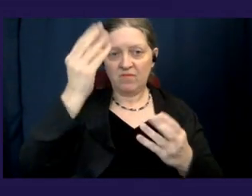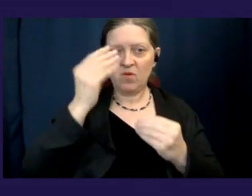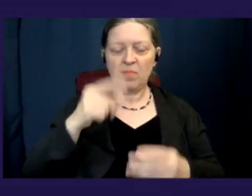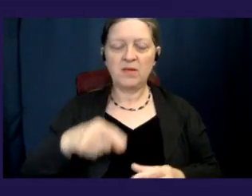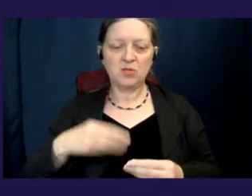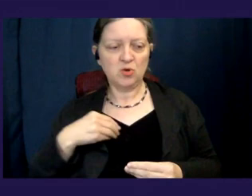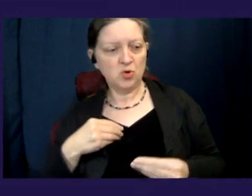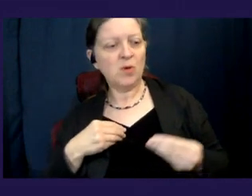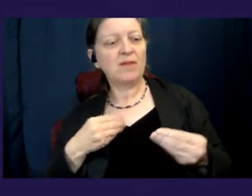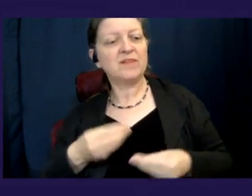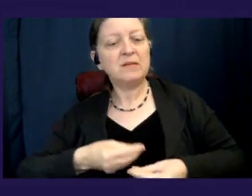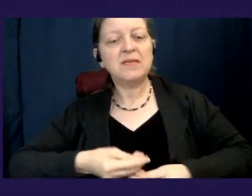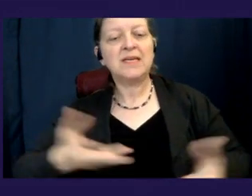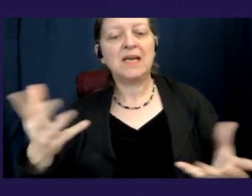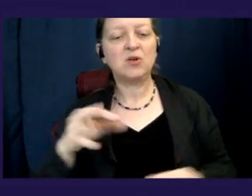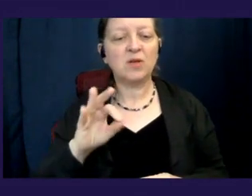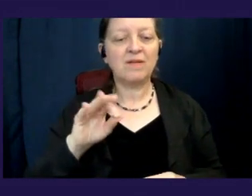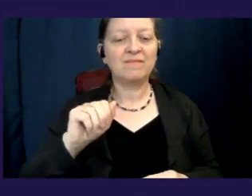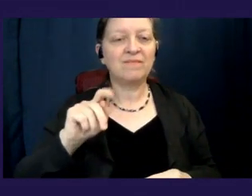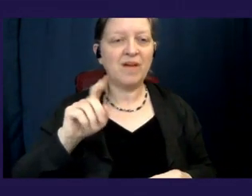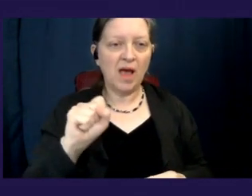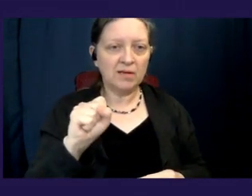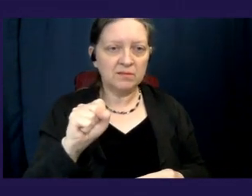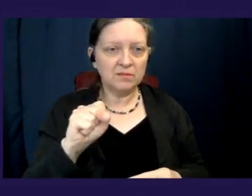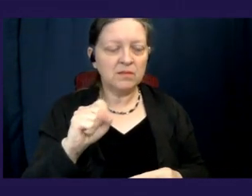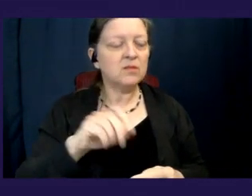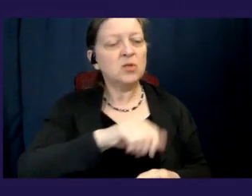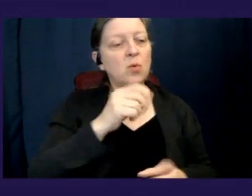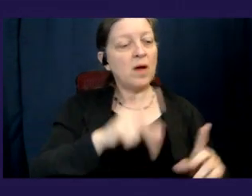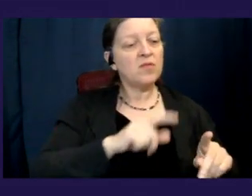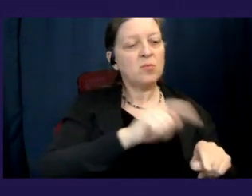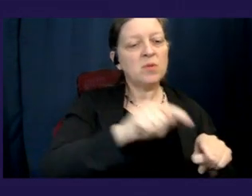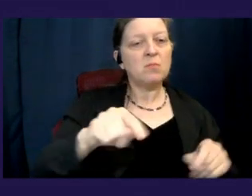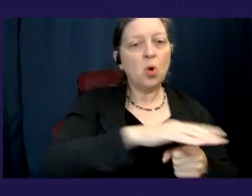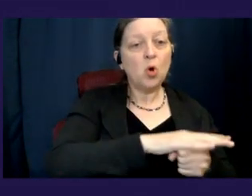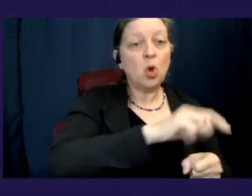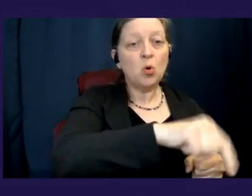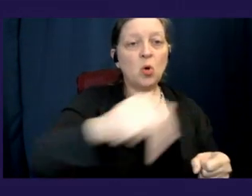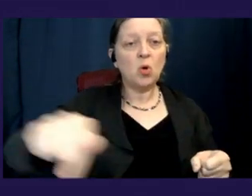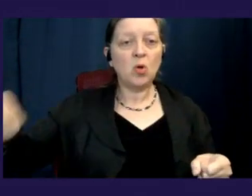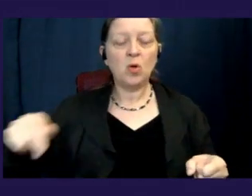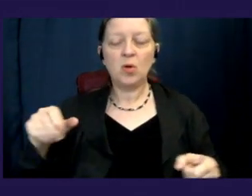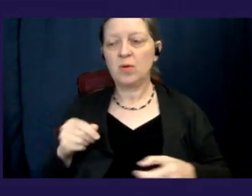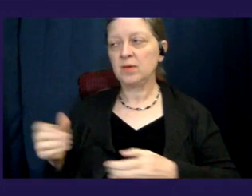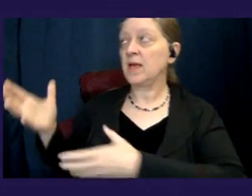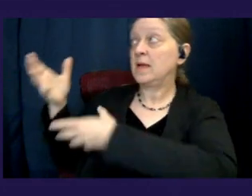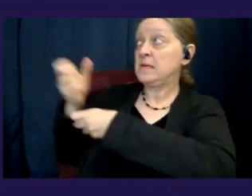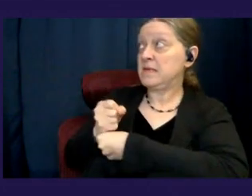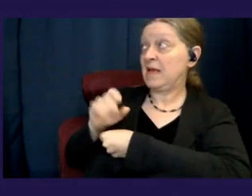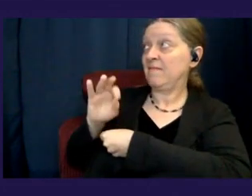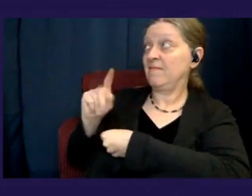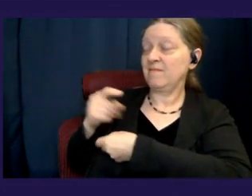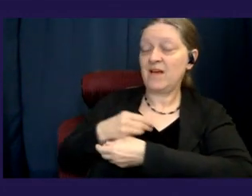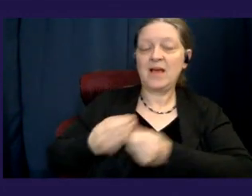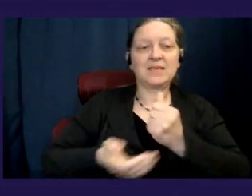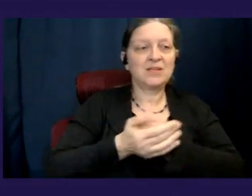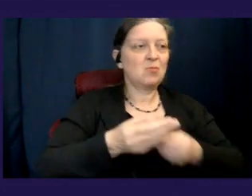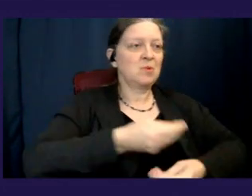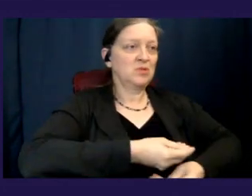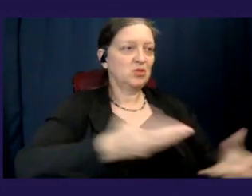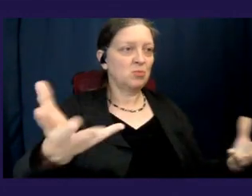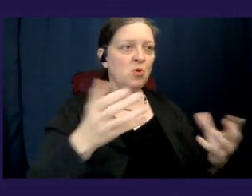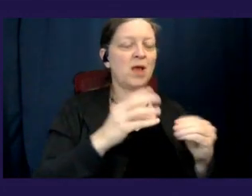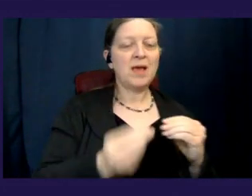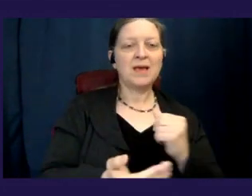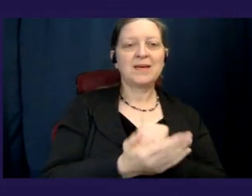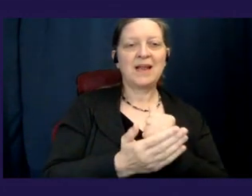up and help spread your message and help correct. And so I kind of think about this right now as sort of like, as a communicator, you're seeding the space